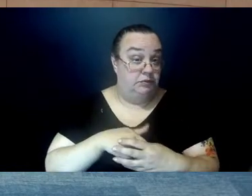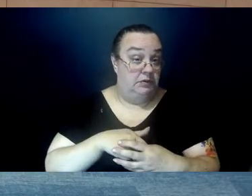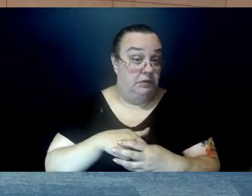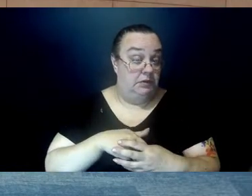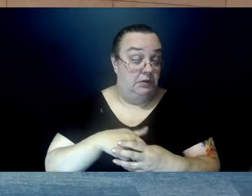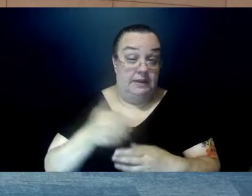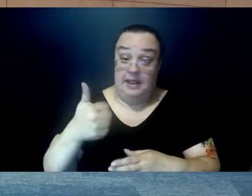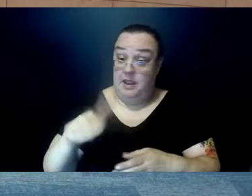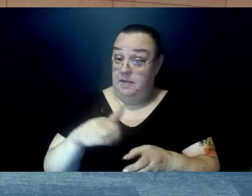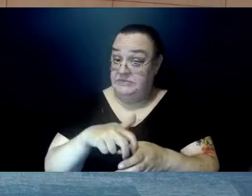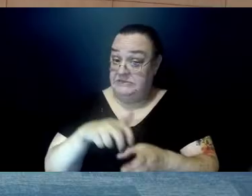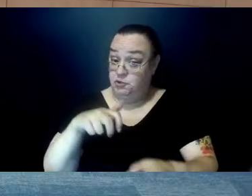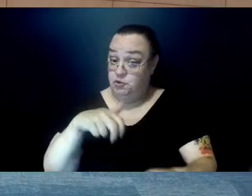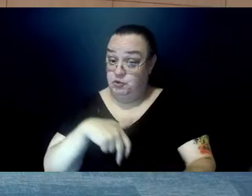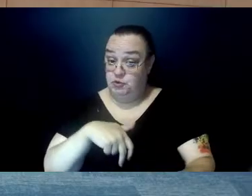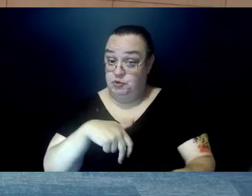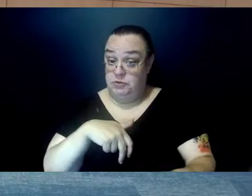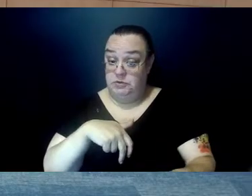Any abstentions?